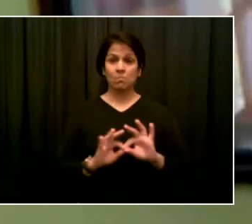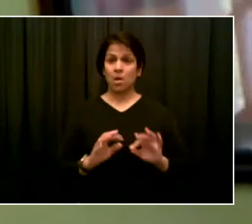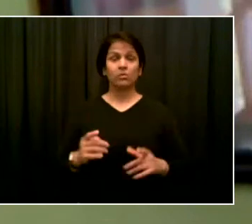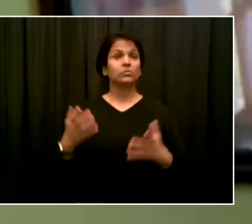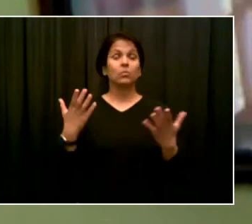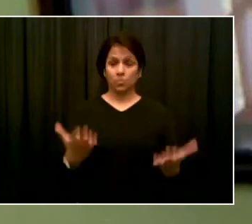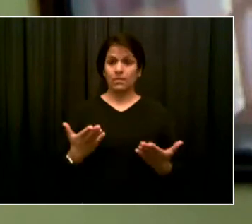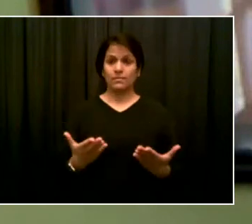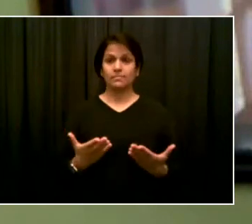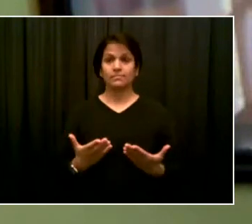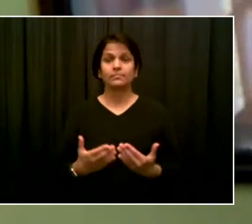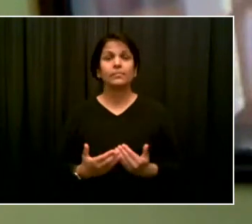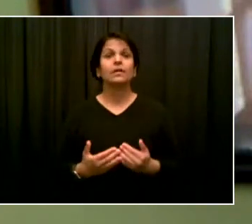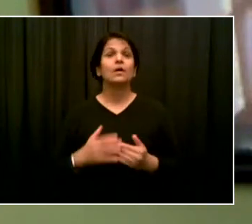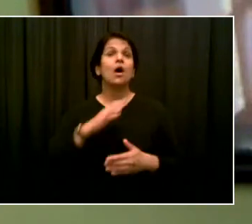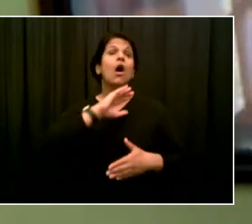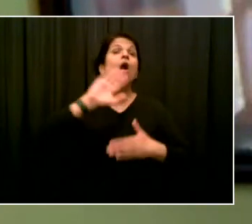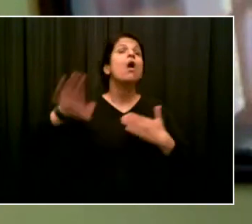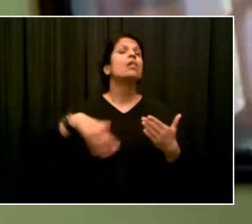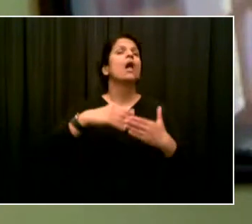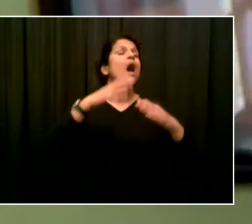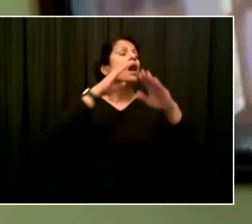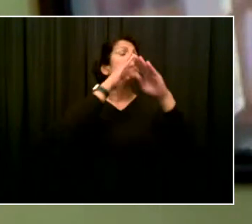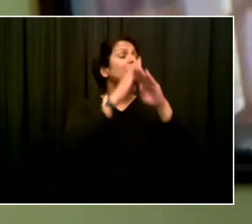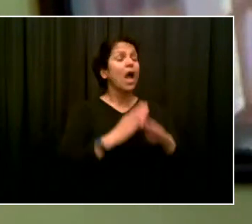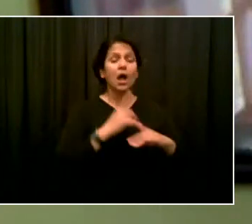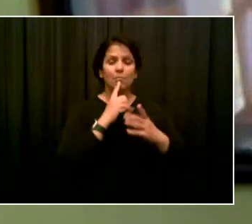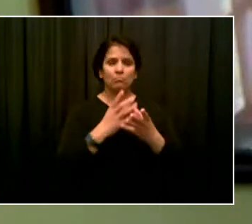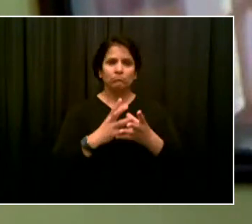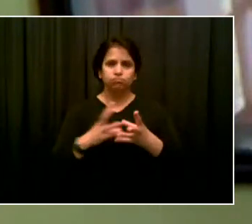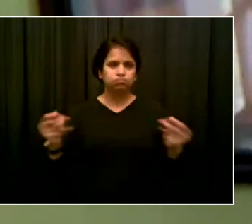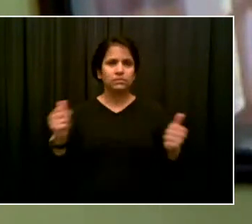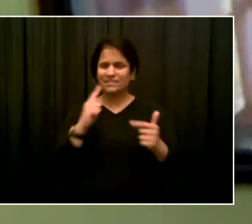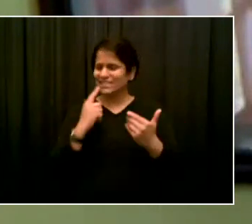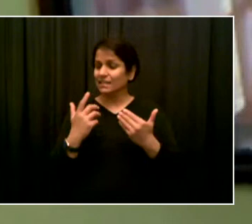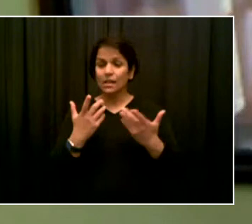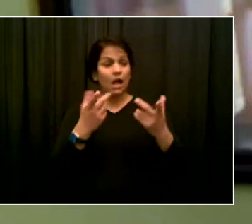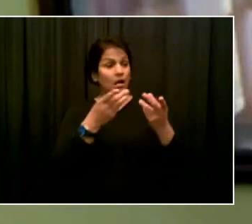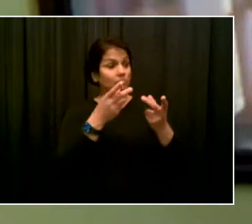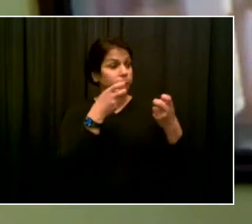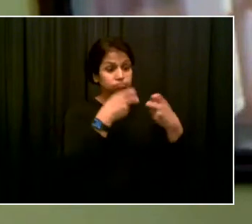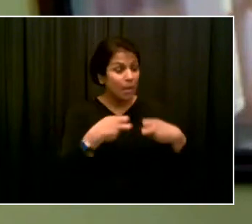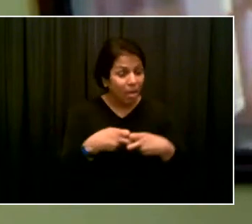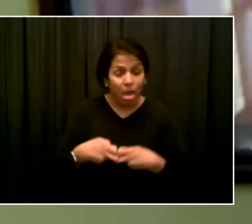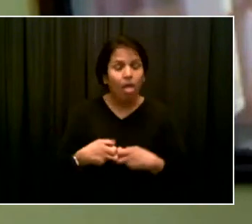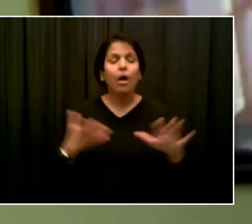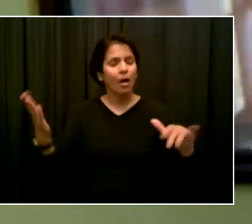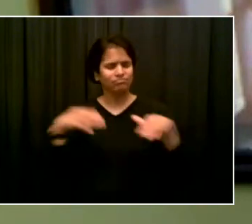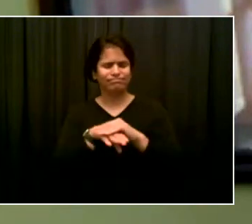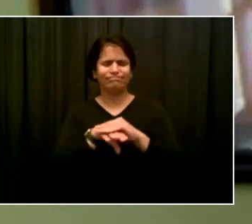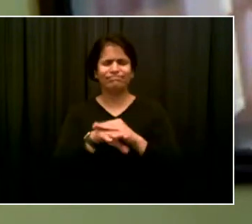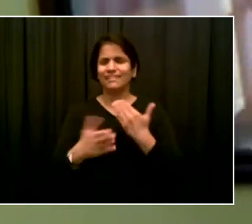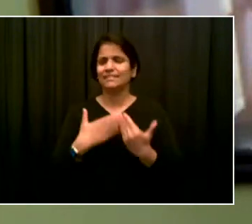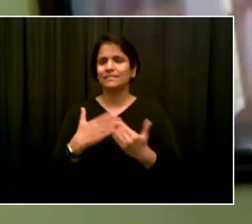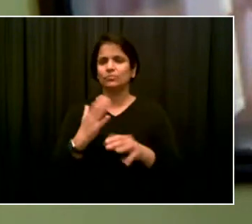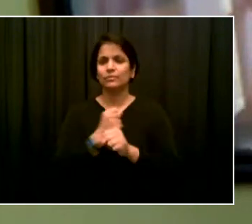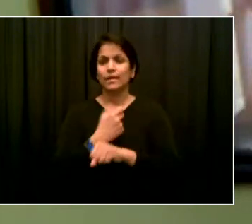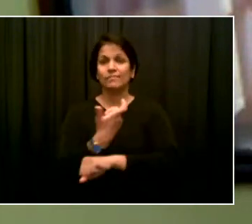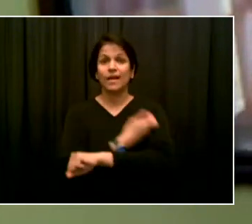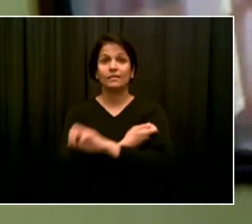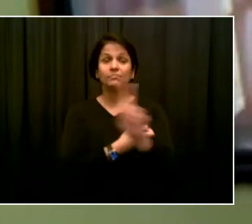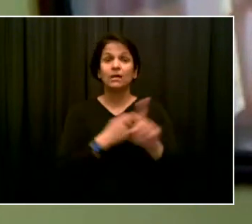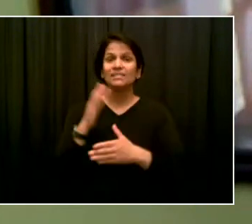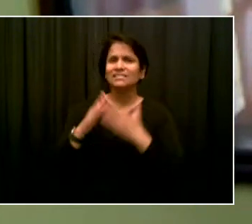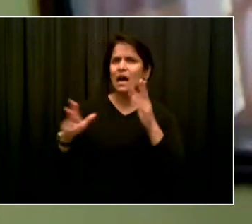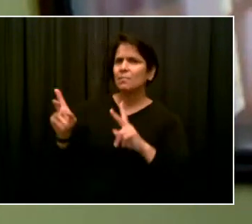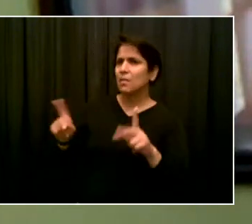to get vaccinated. You know, there are quite a number of people who would be willing to get vaccinated, but they're not going to go out of their way to seek